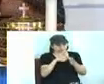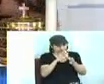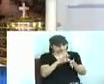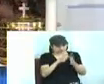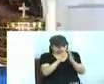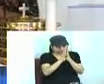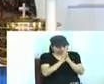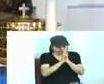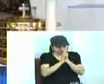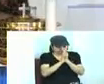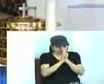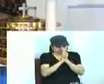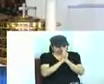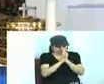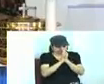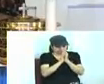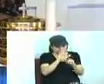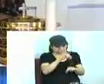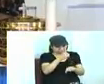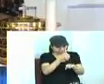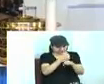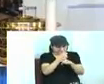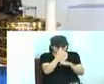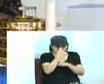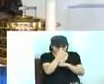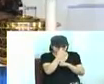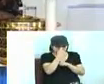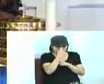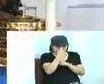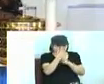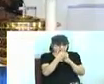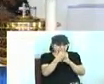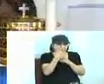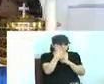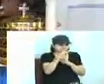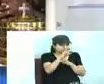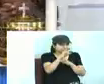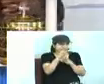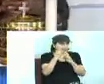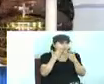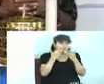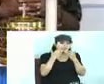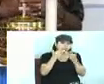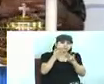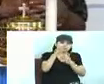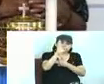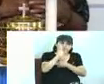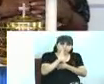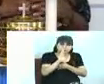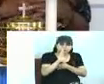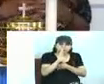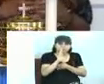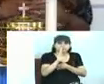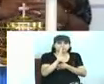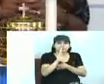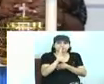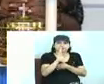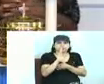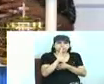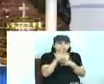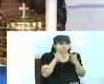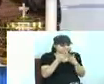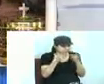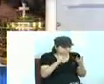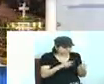get yourselves with a mind to thank God for all that has happened and